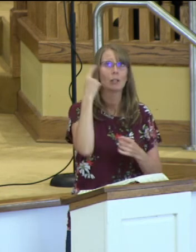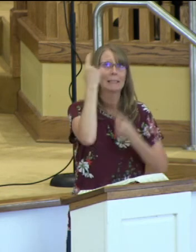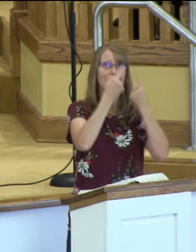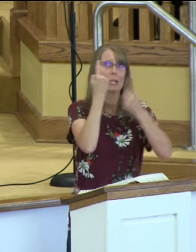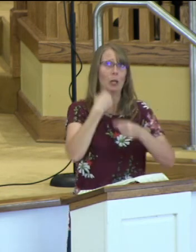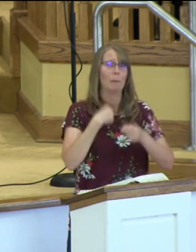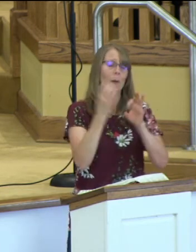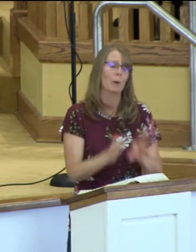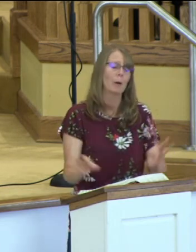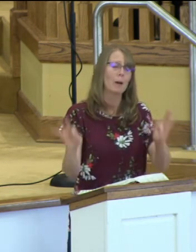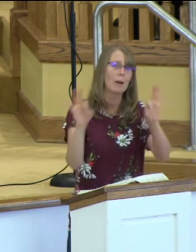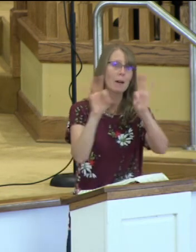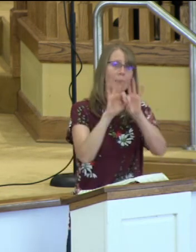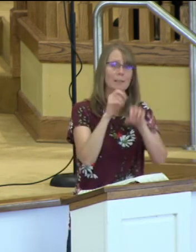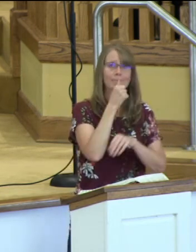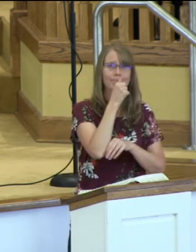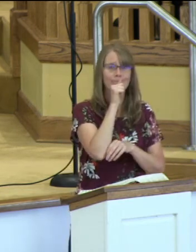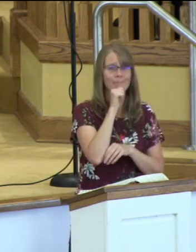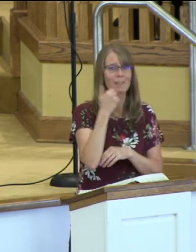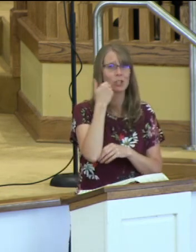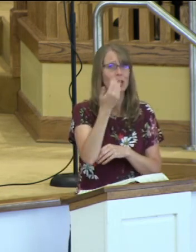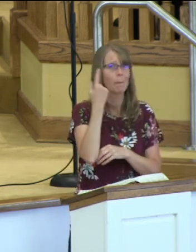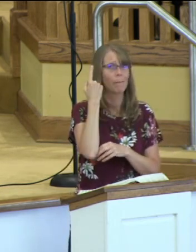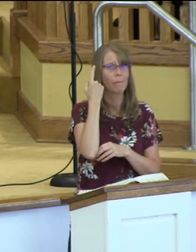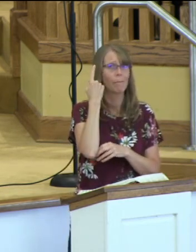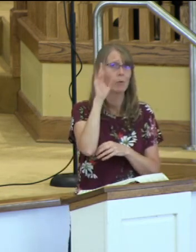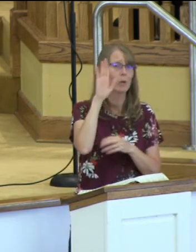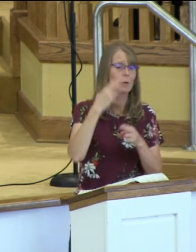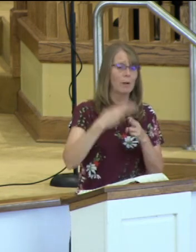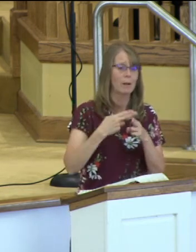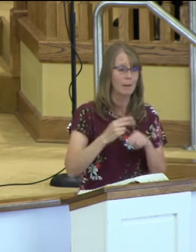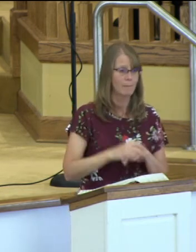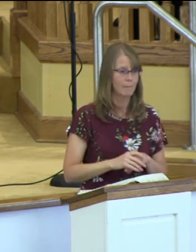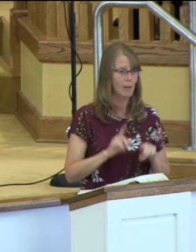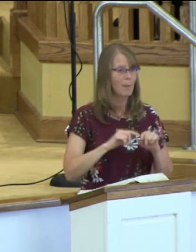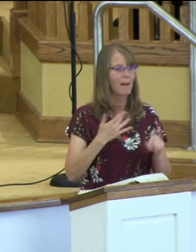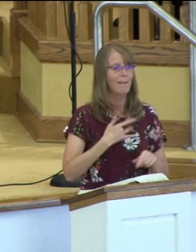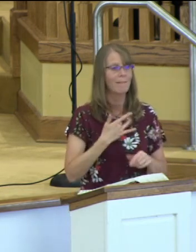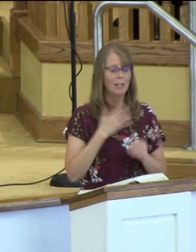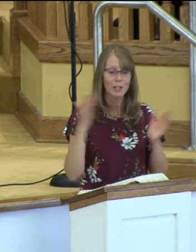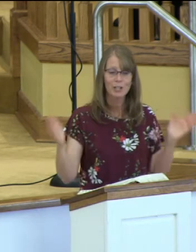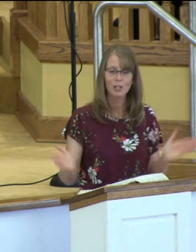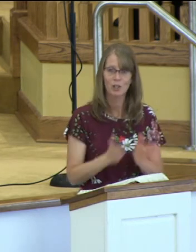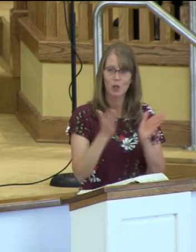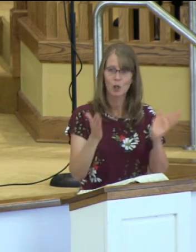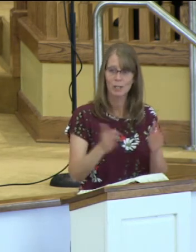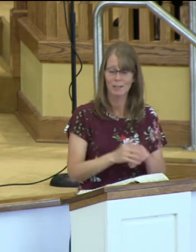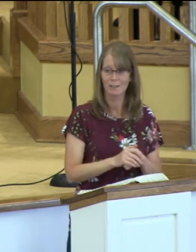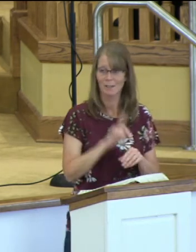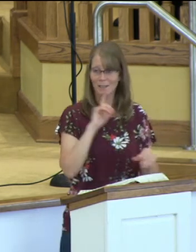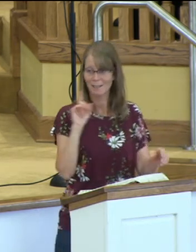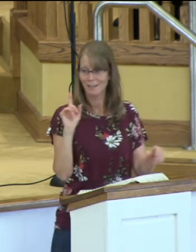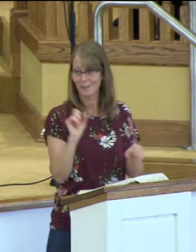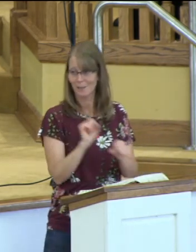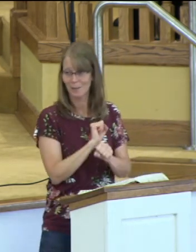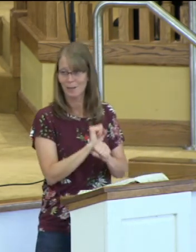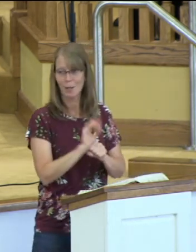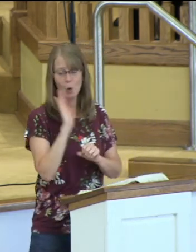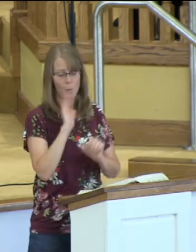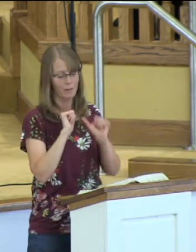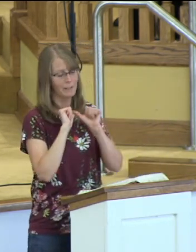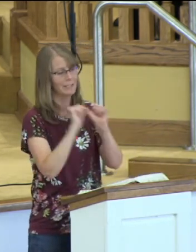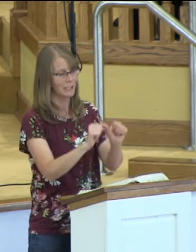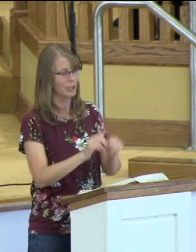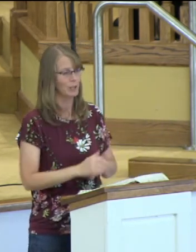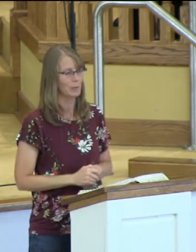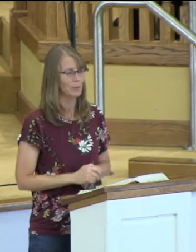worthy to suffer shame for your name. But be encouraged, it will continue on. Heavenly Father,